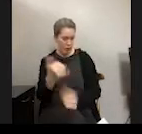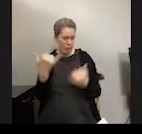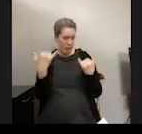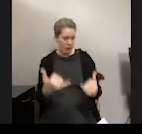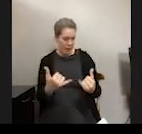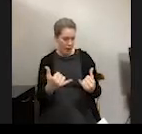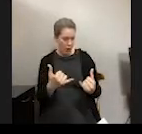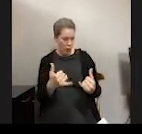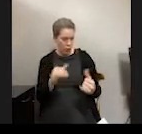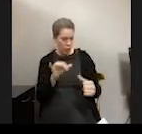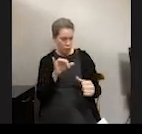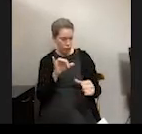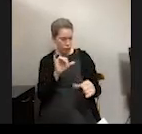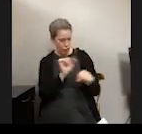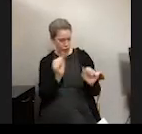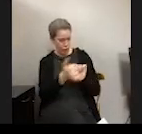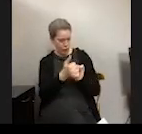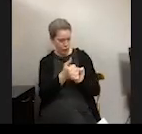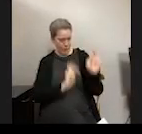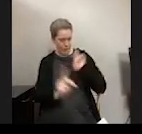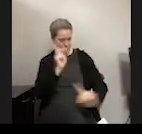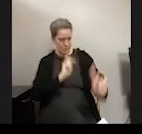gallery. And then it brings it